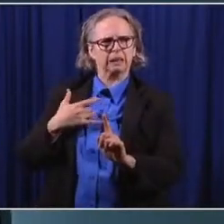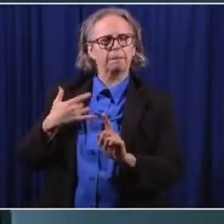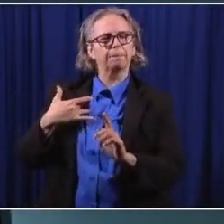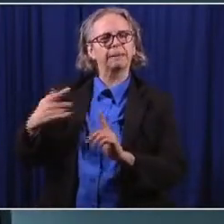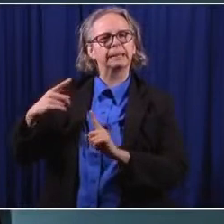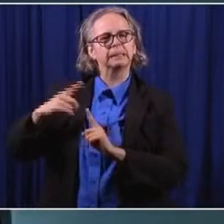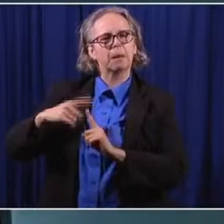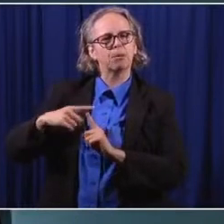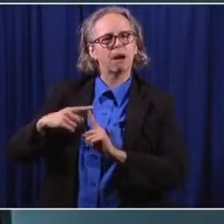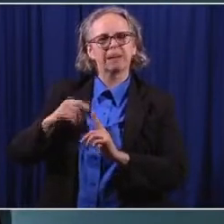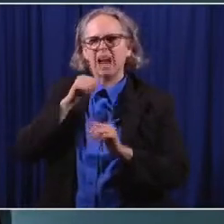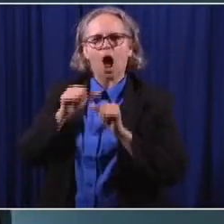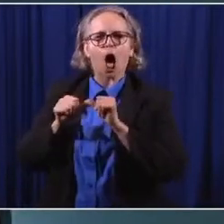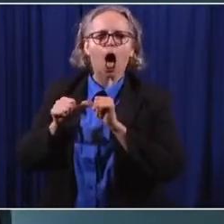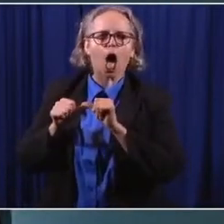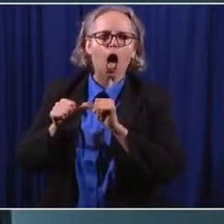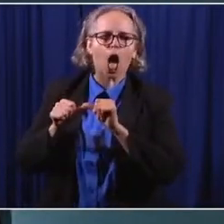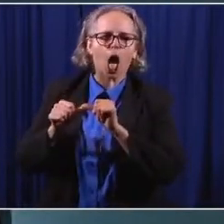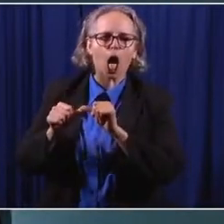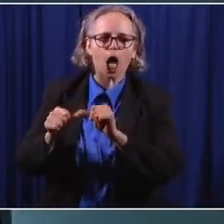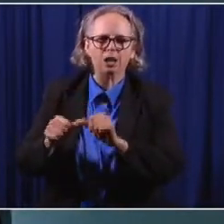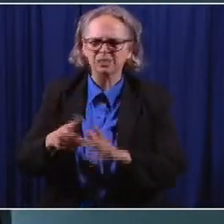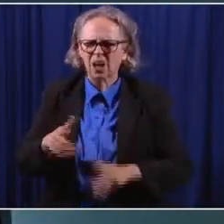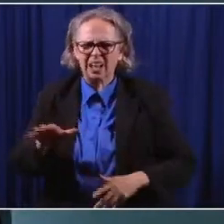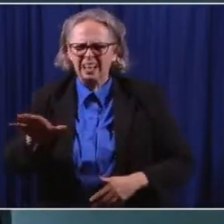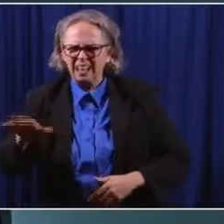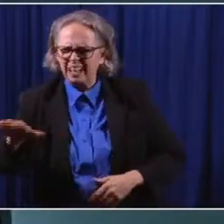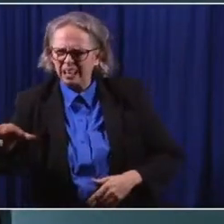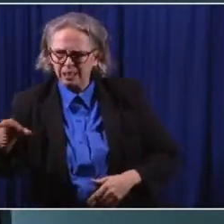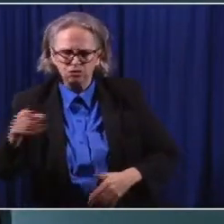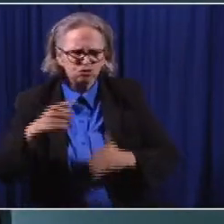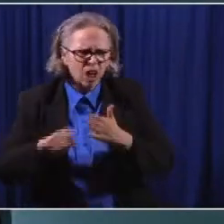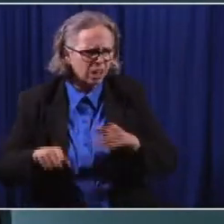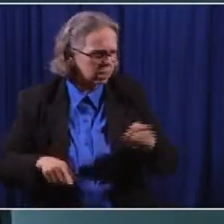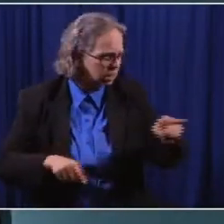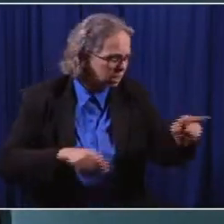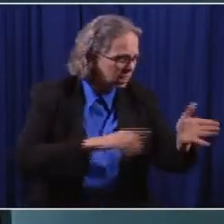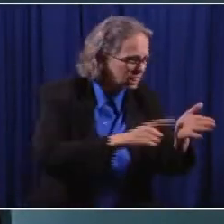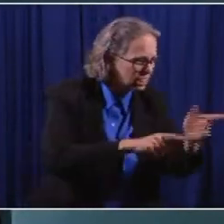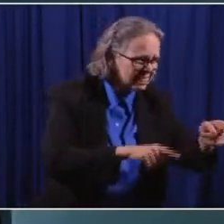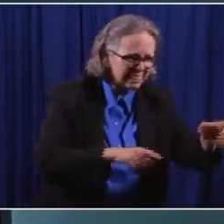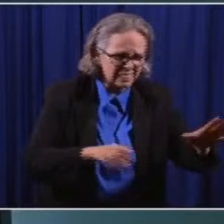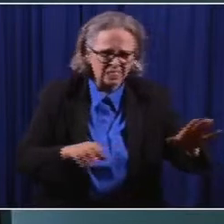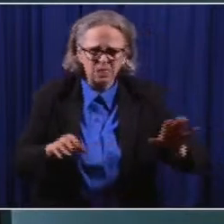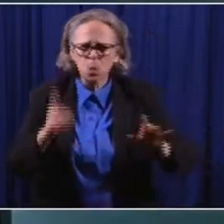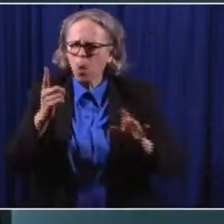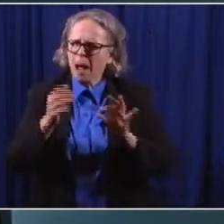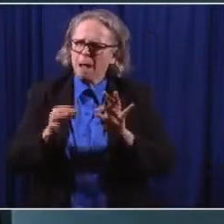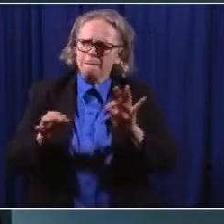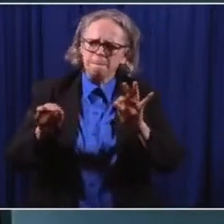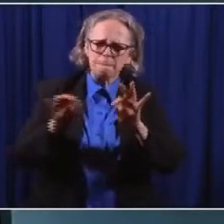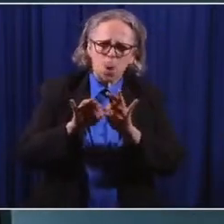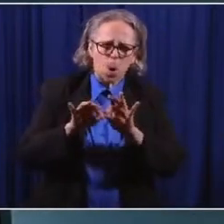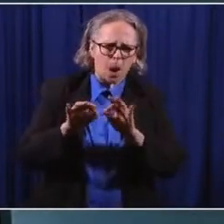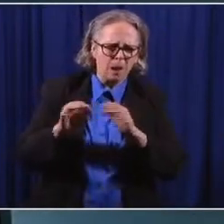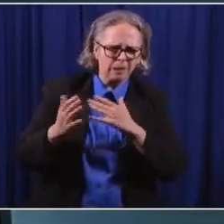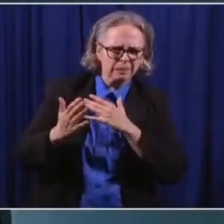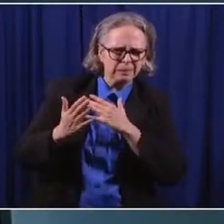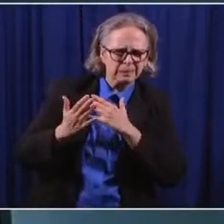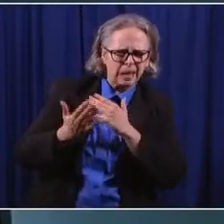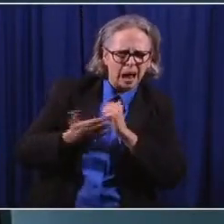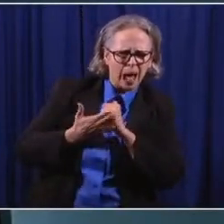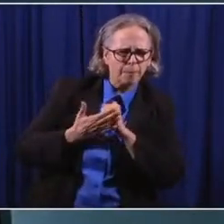someone is an important way that we can each take a step to save a life. Remind the person they're